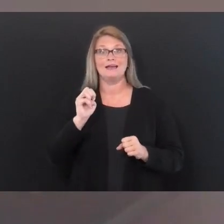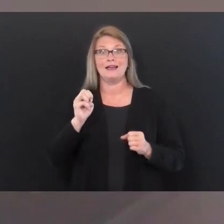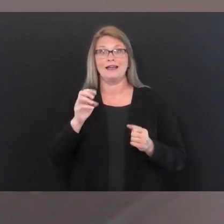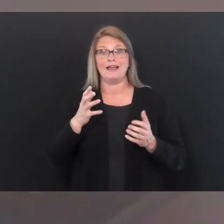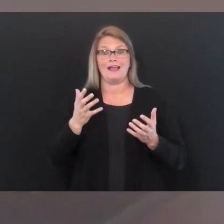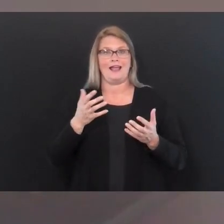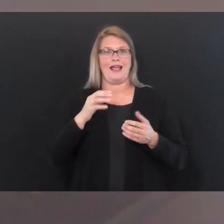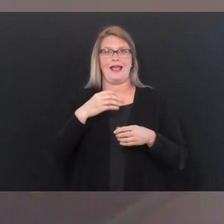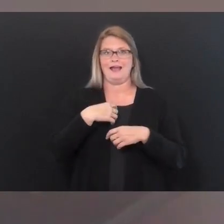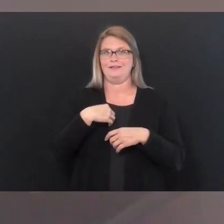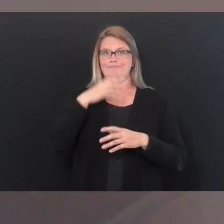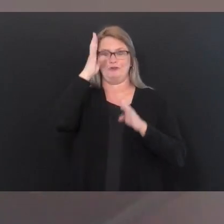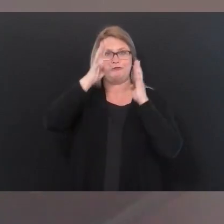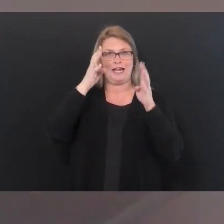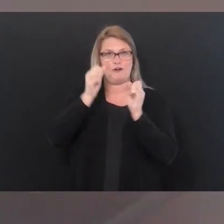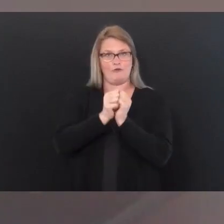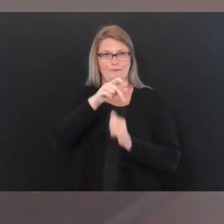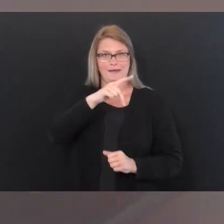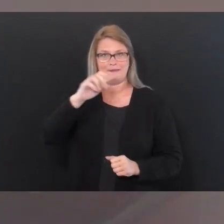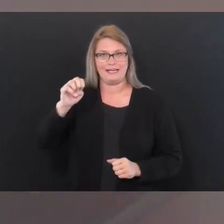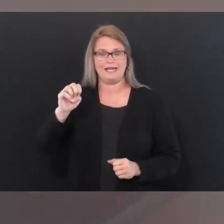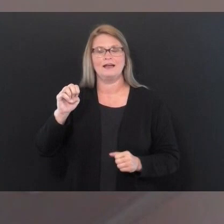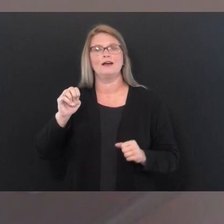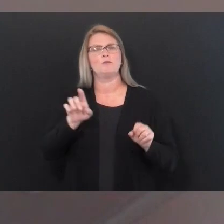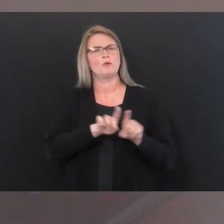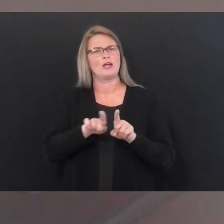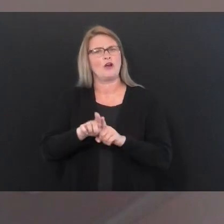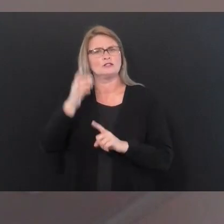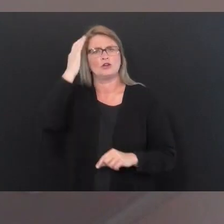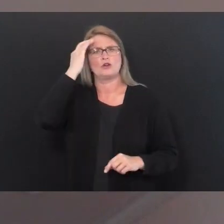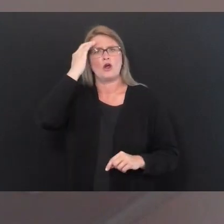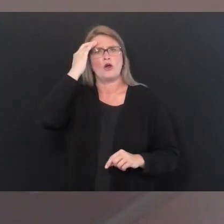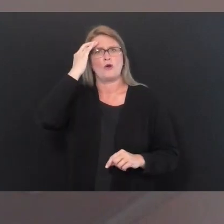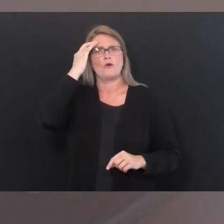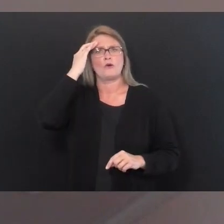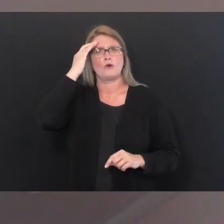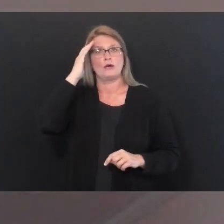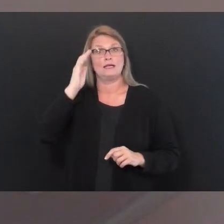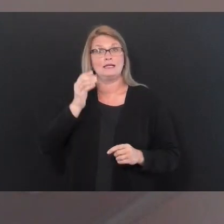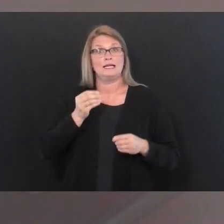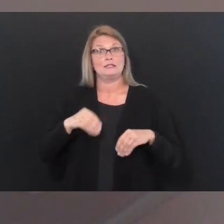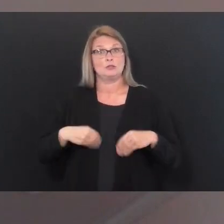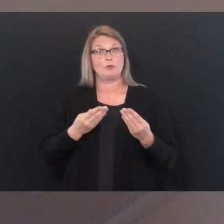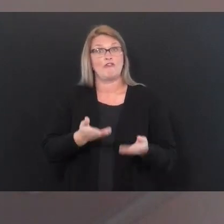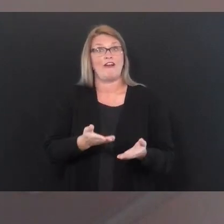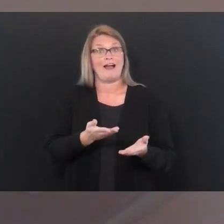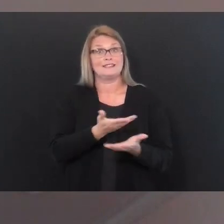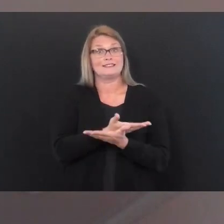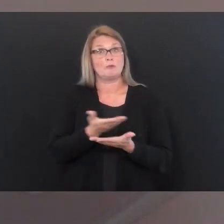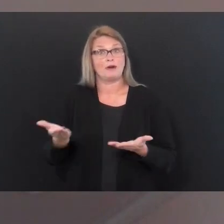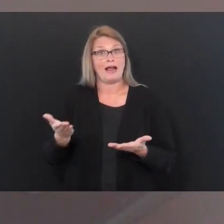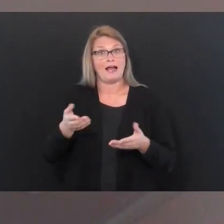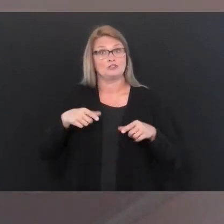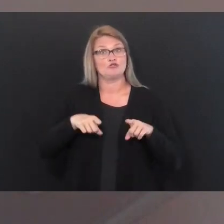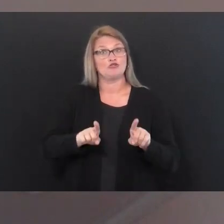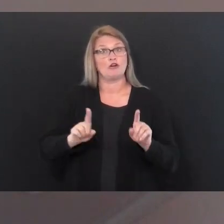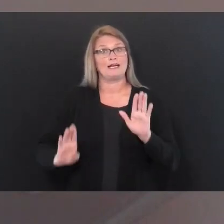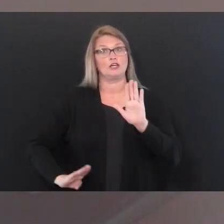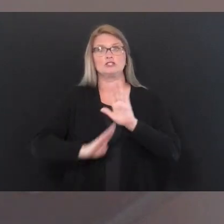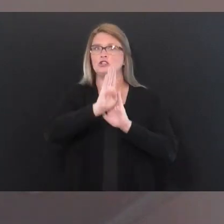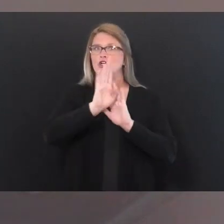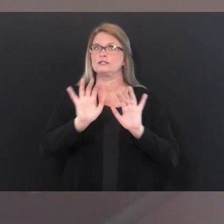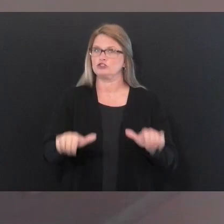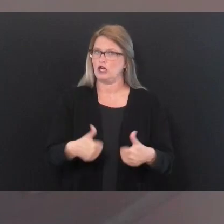acquisition of PPE. But we also know that, in order to supply during surge, that's challenging.